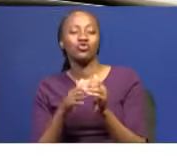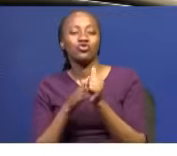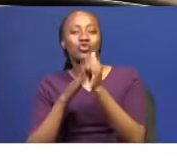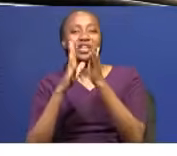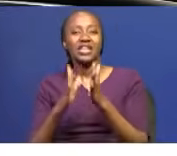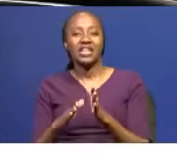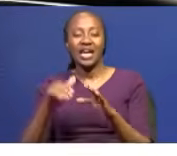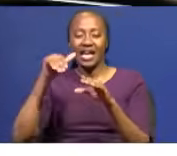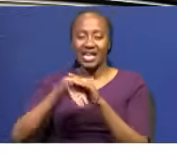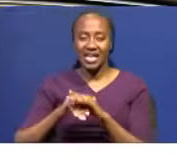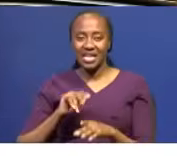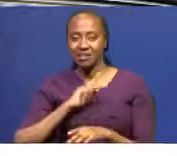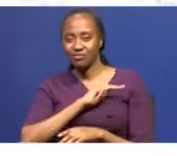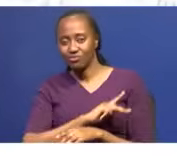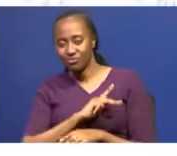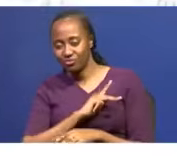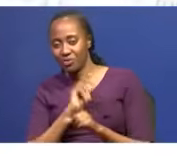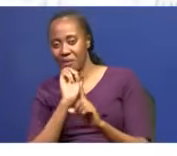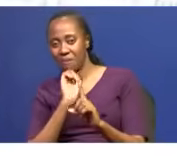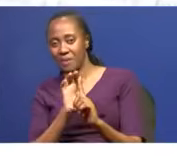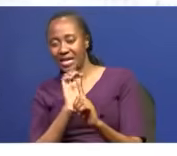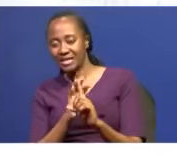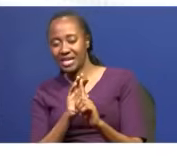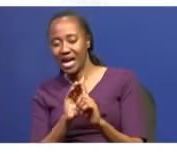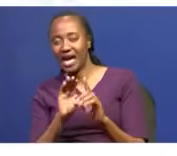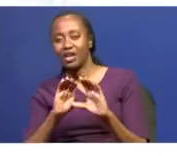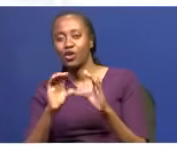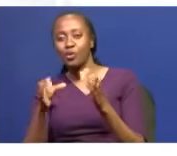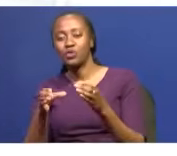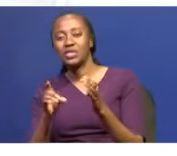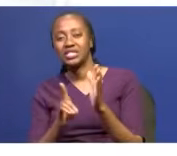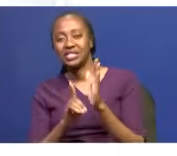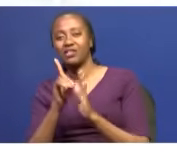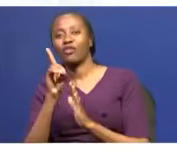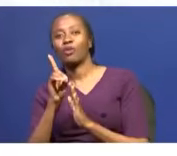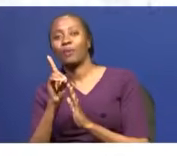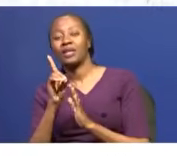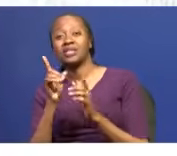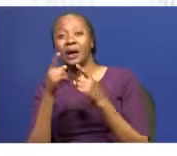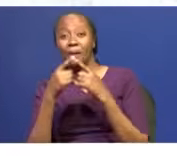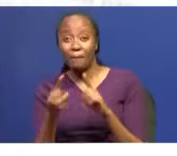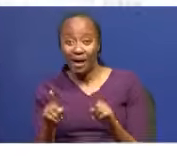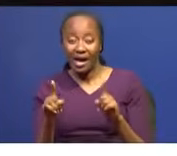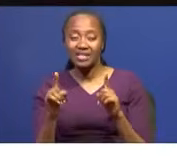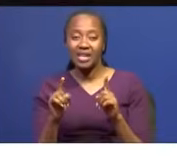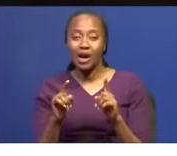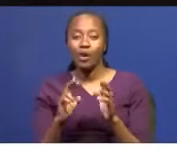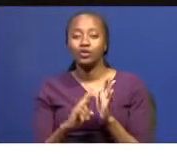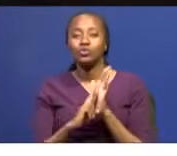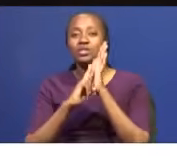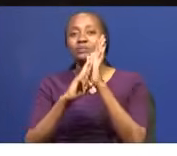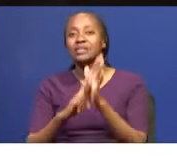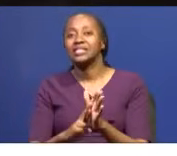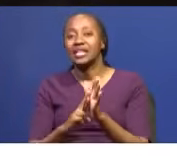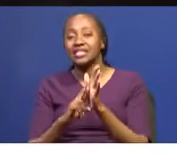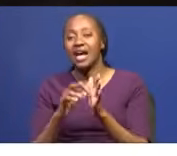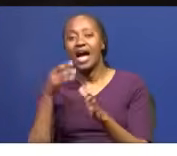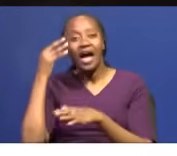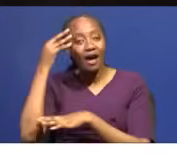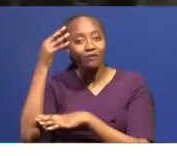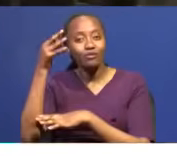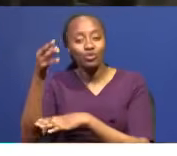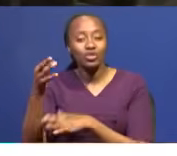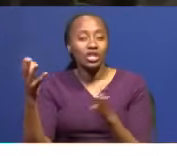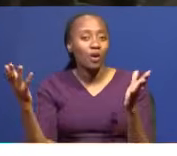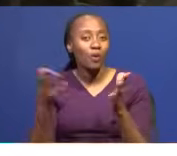in philanthropy, mentorship, and community development. I would like to represent a future where it is